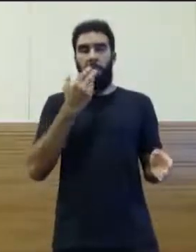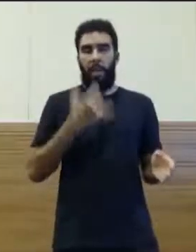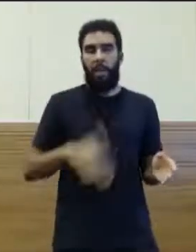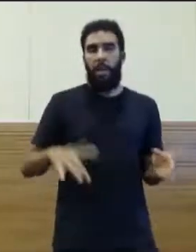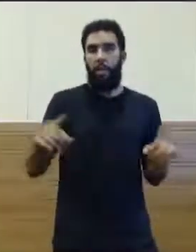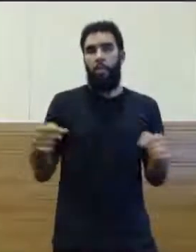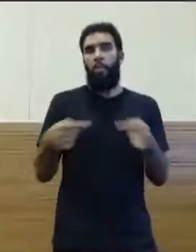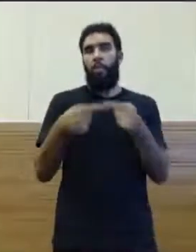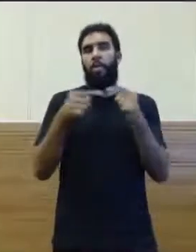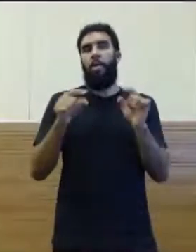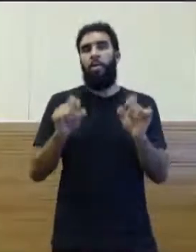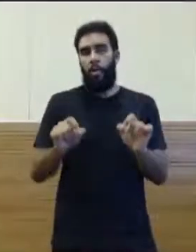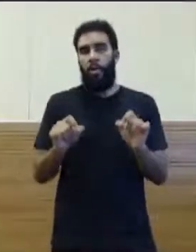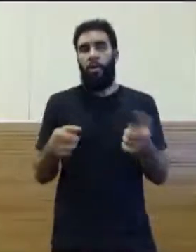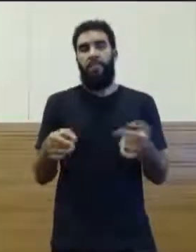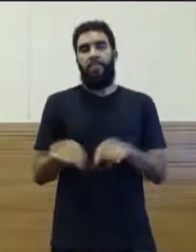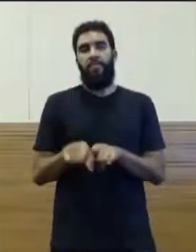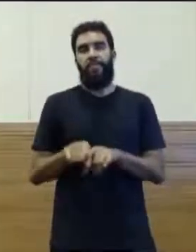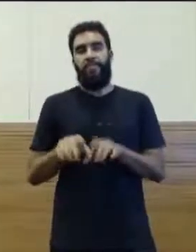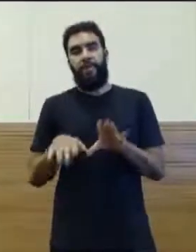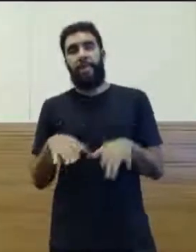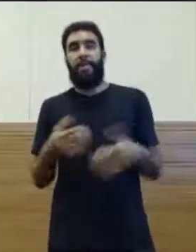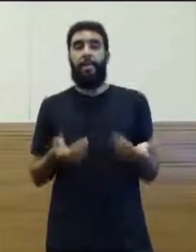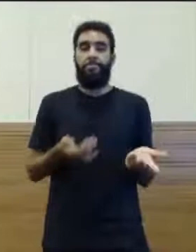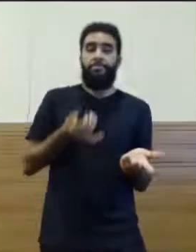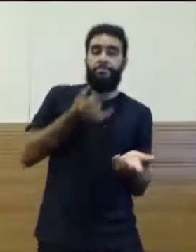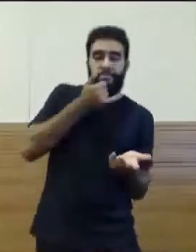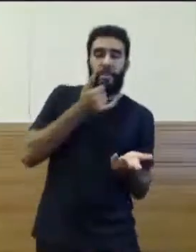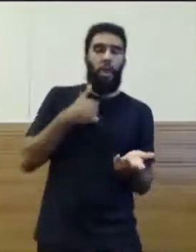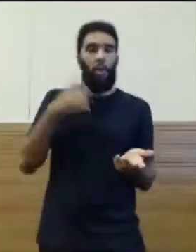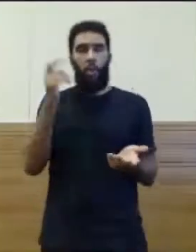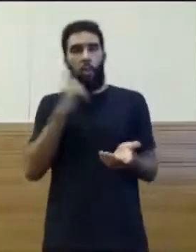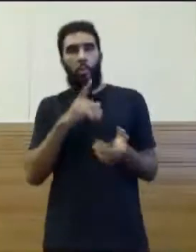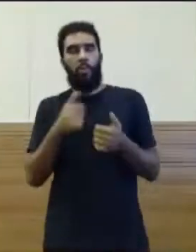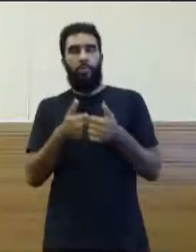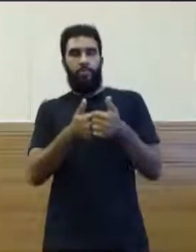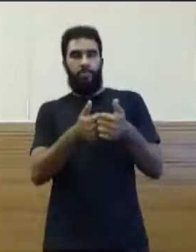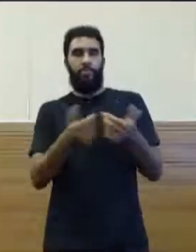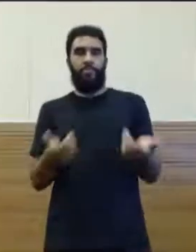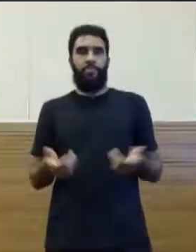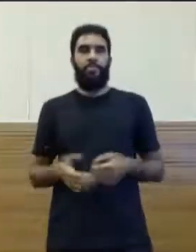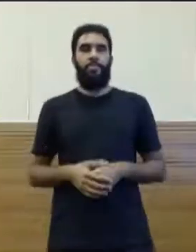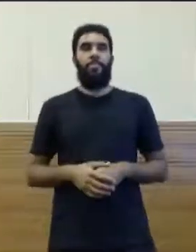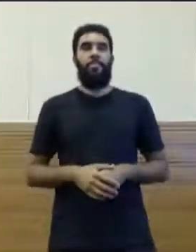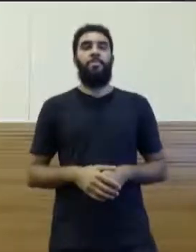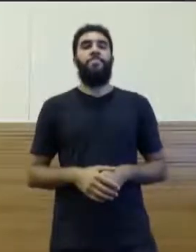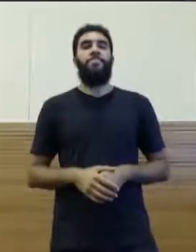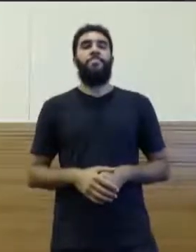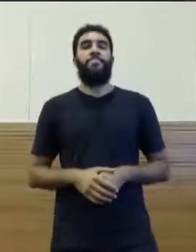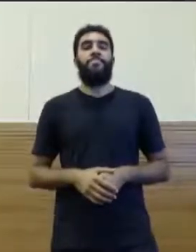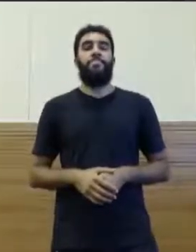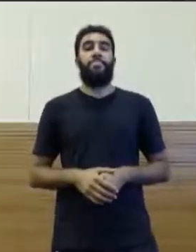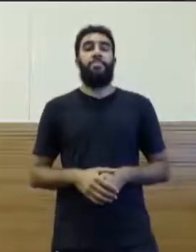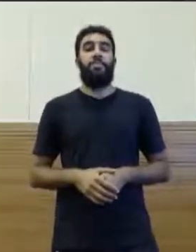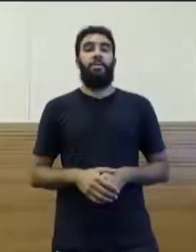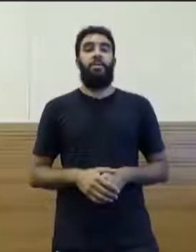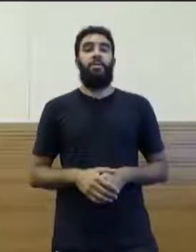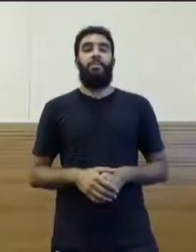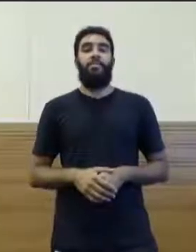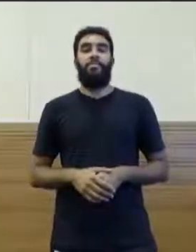has to do with child nutrition and the excuses that we sometimes have to do